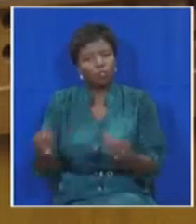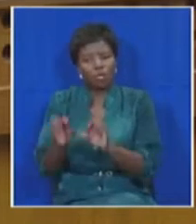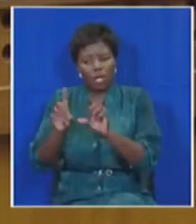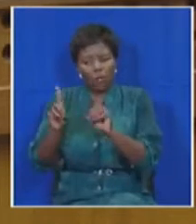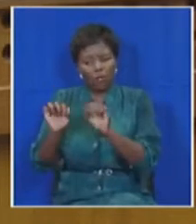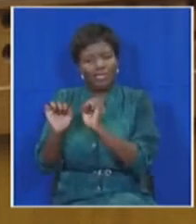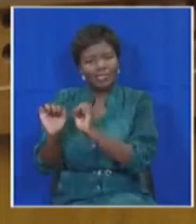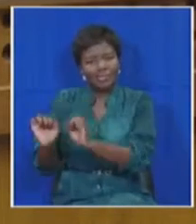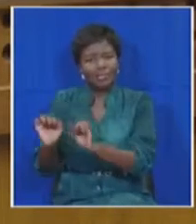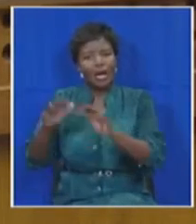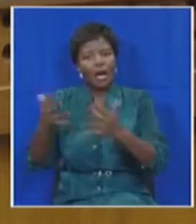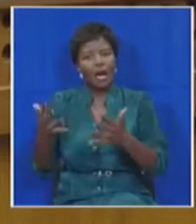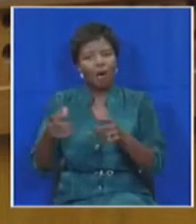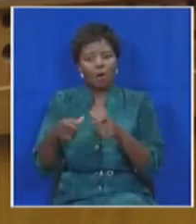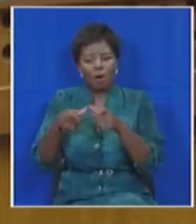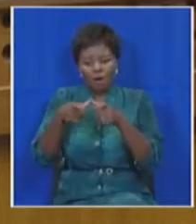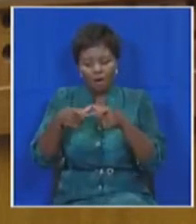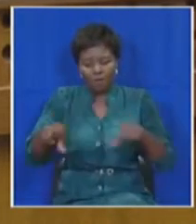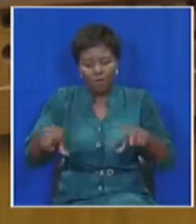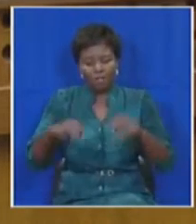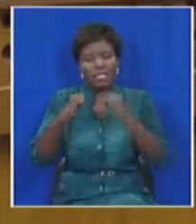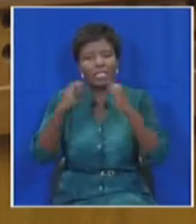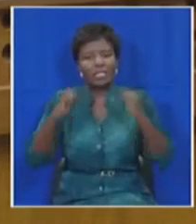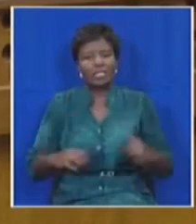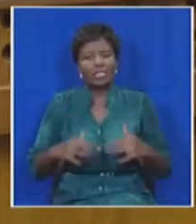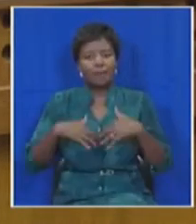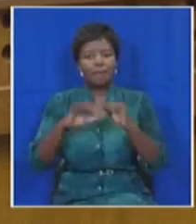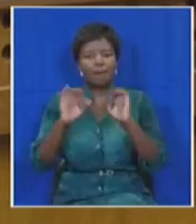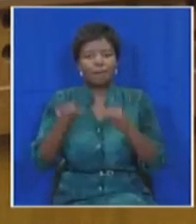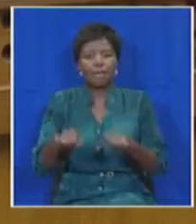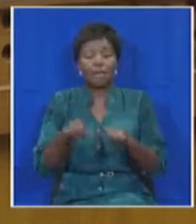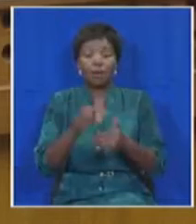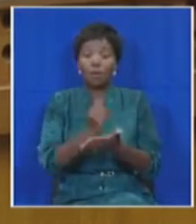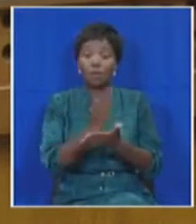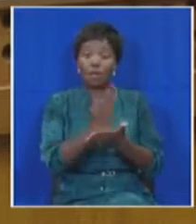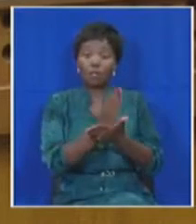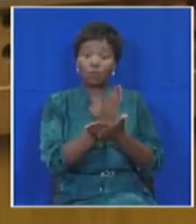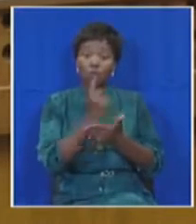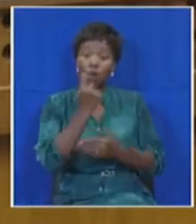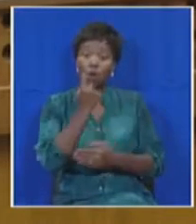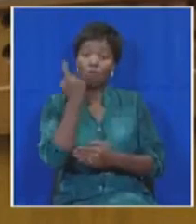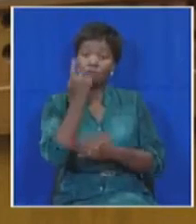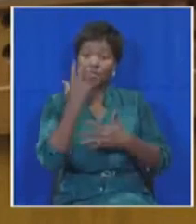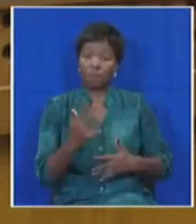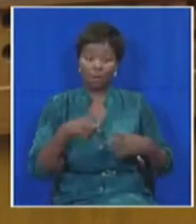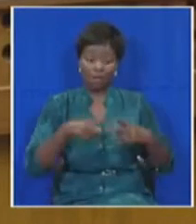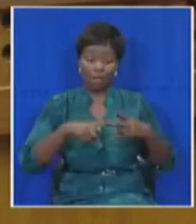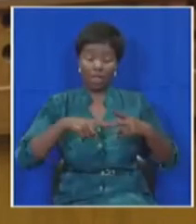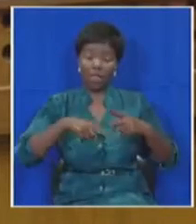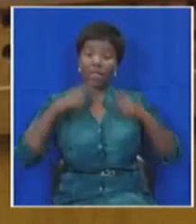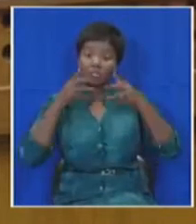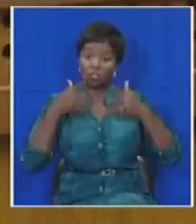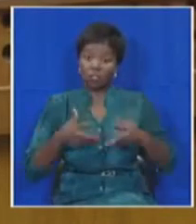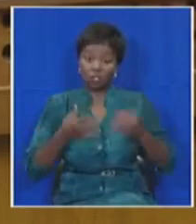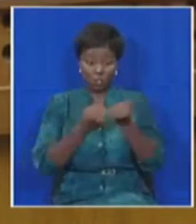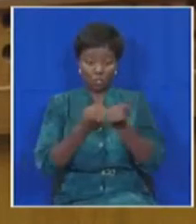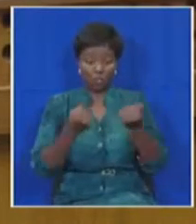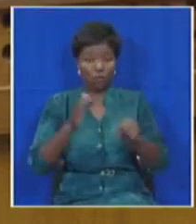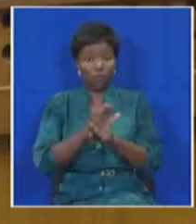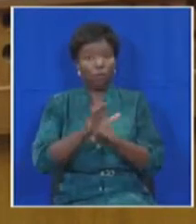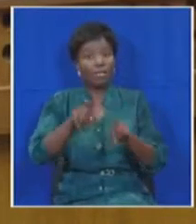a voucher system. And to ensure that teachers and principals are supported and held accountable for the performance of